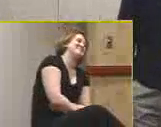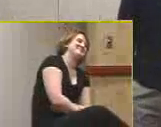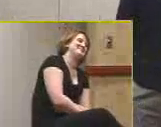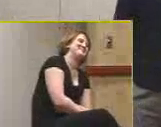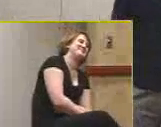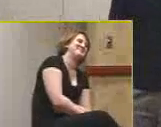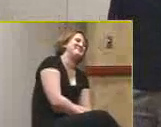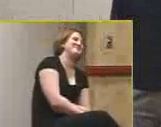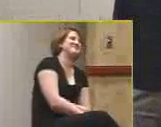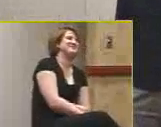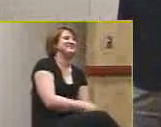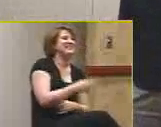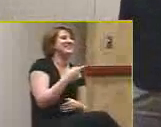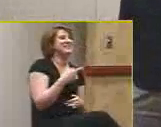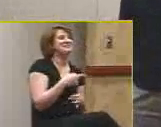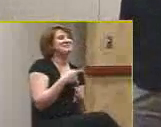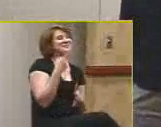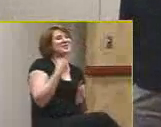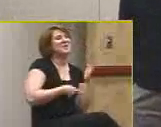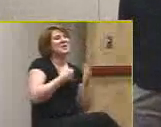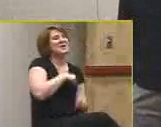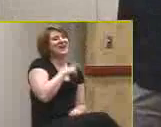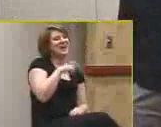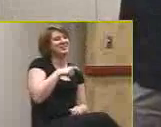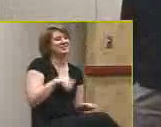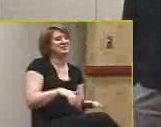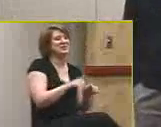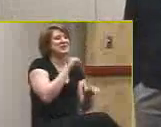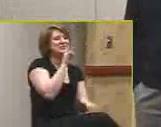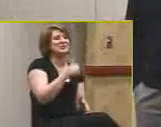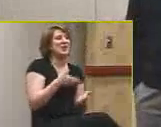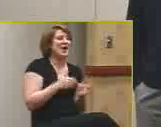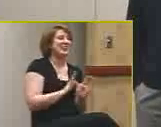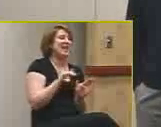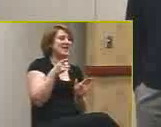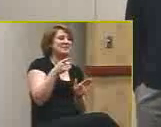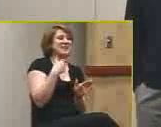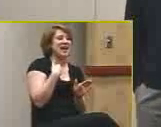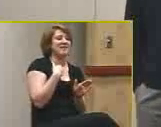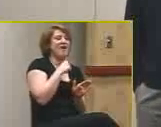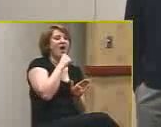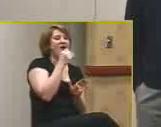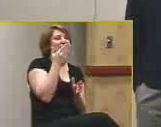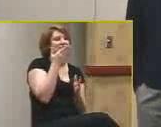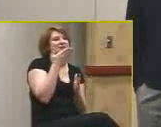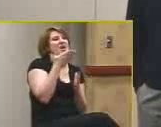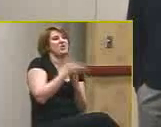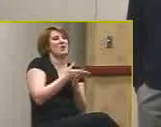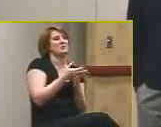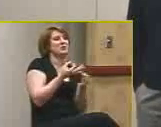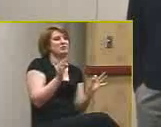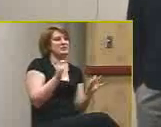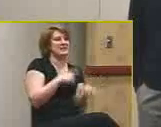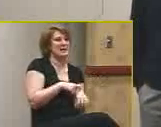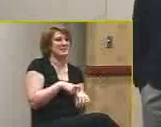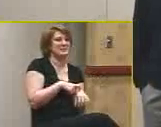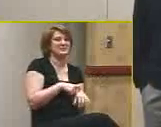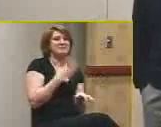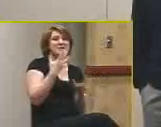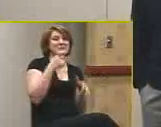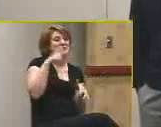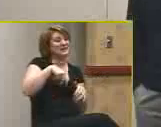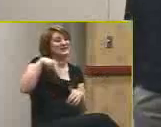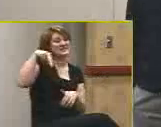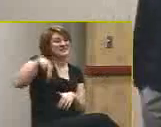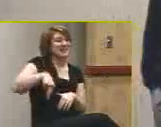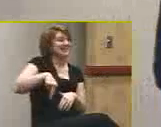What we've got to do is don't allow him to have uninterrupted free time. You might need to stand next